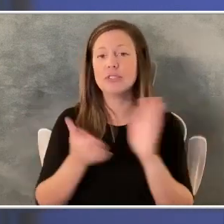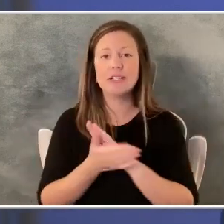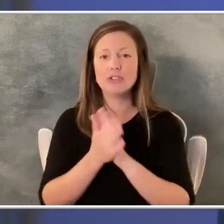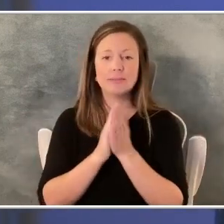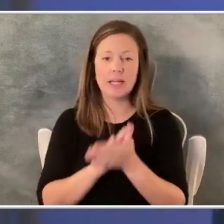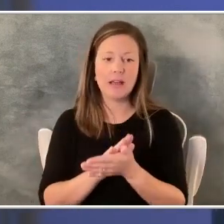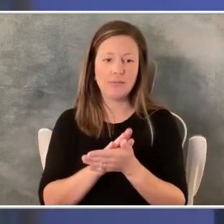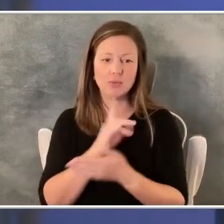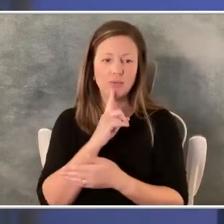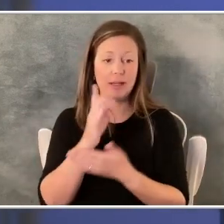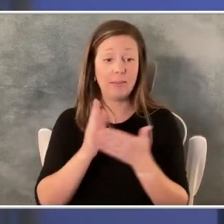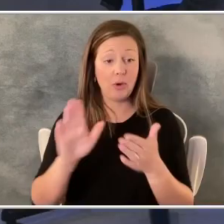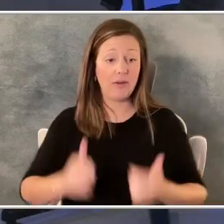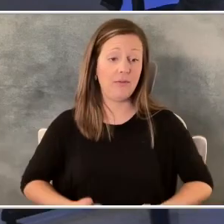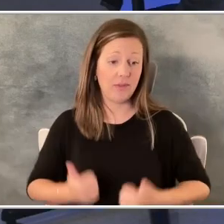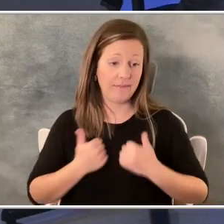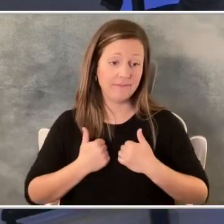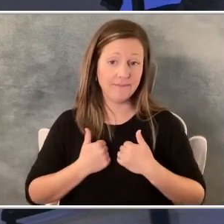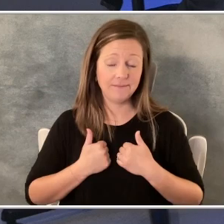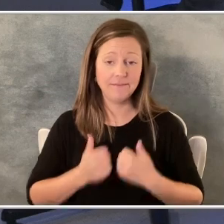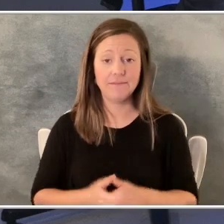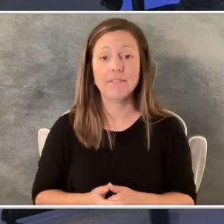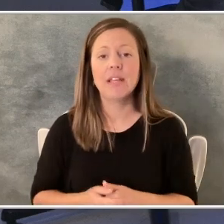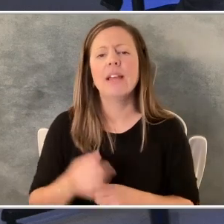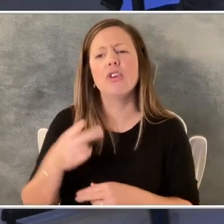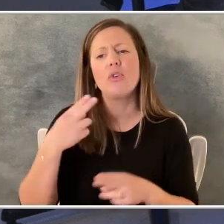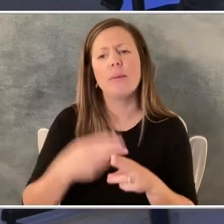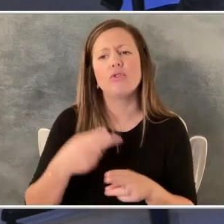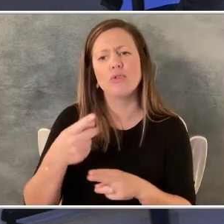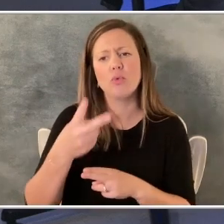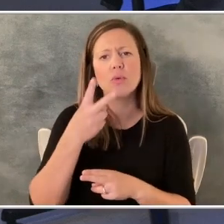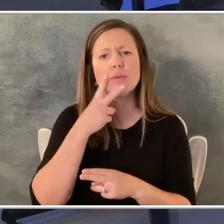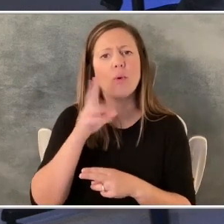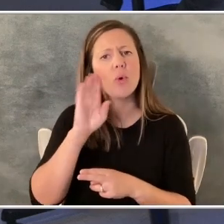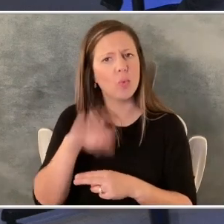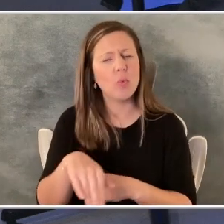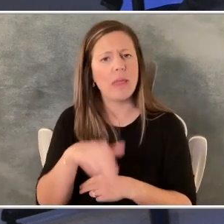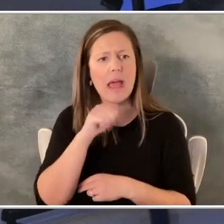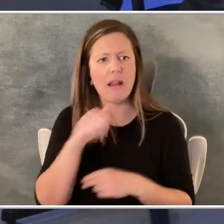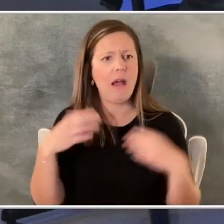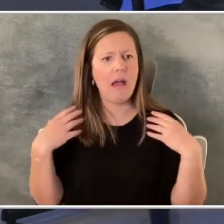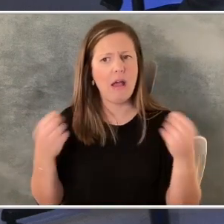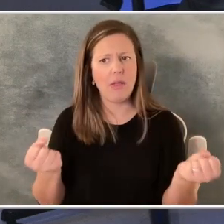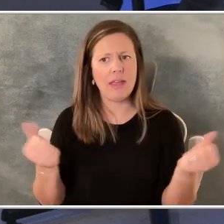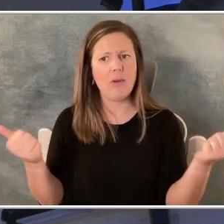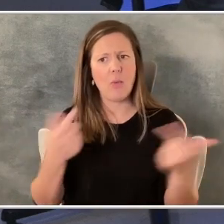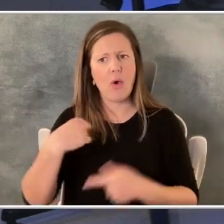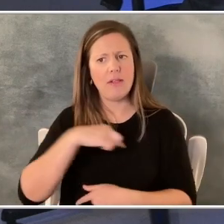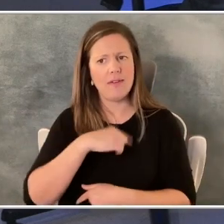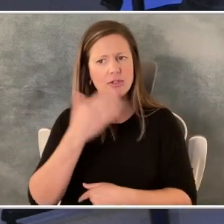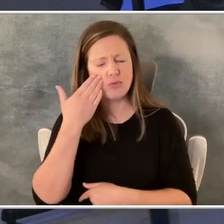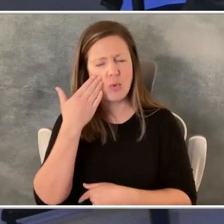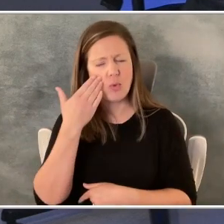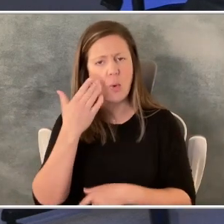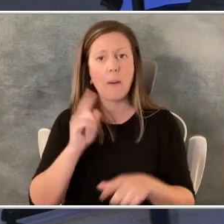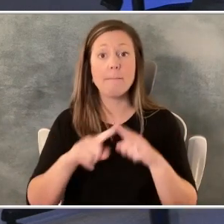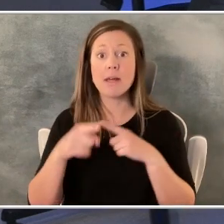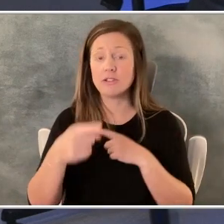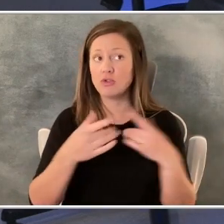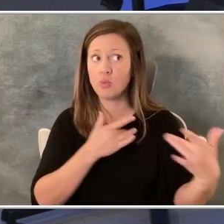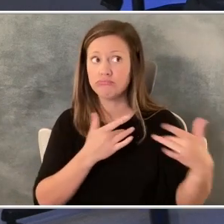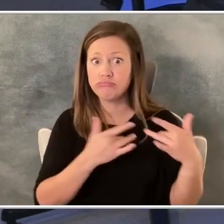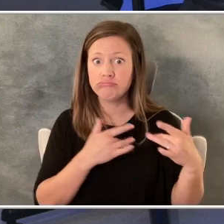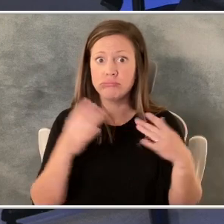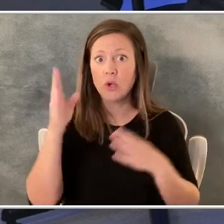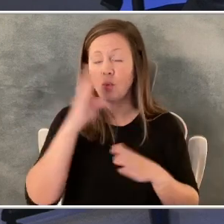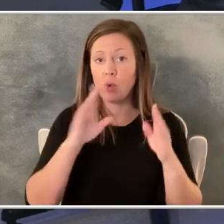of your life. And you had mentioned you knew smoking wasn't good for you. I think we all know that. But did you worry about the